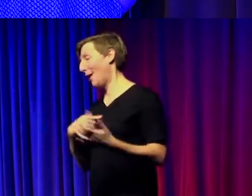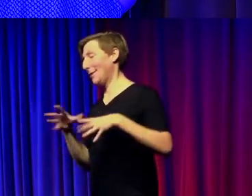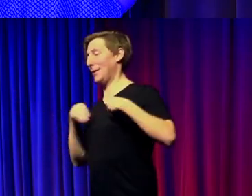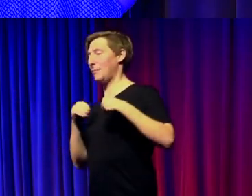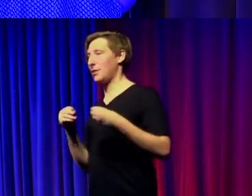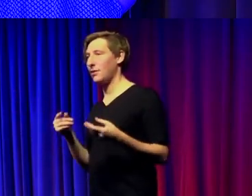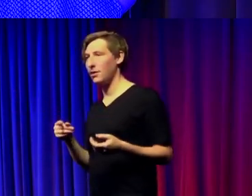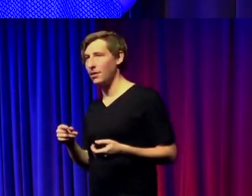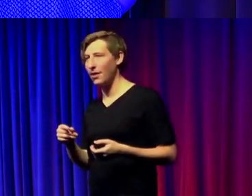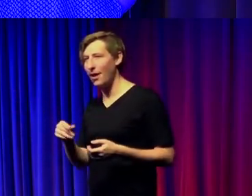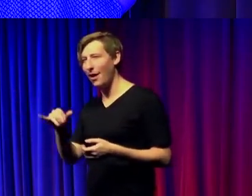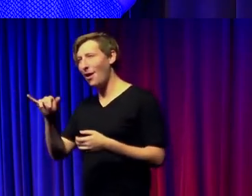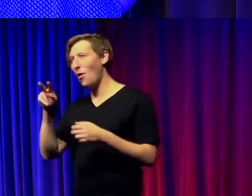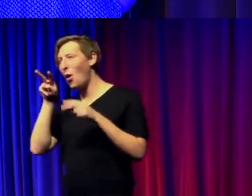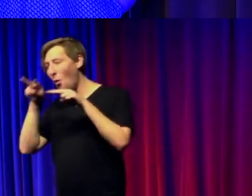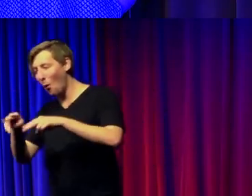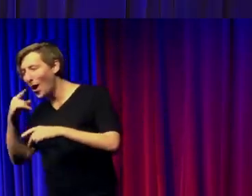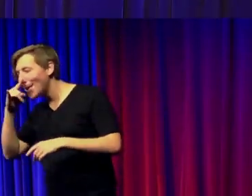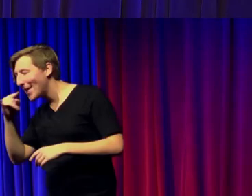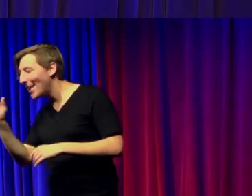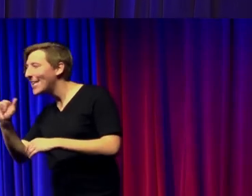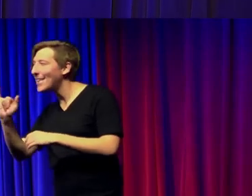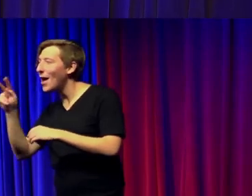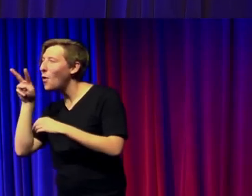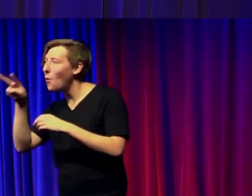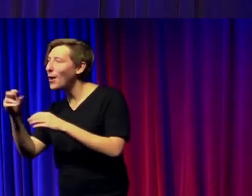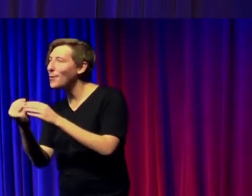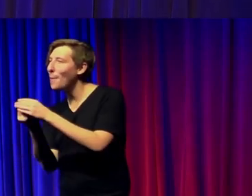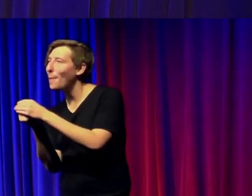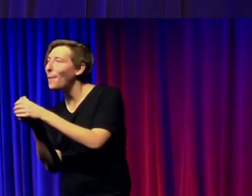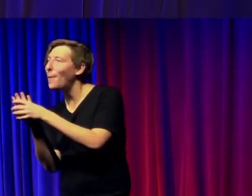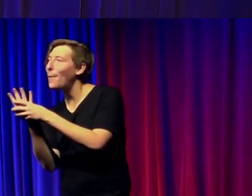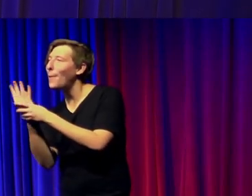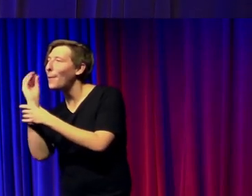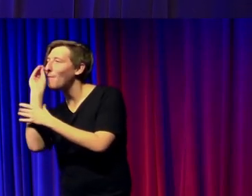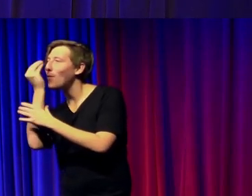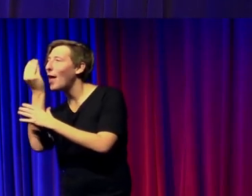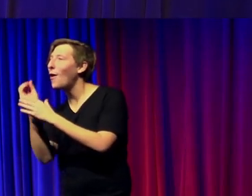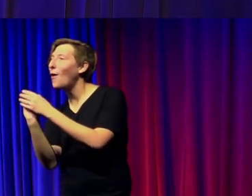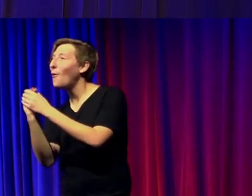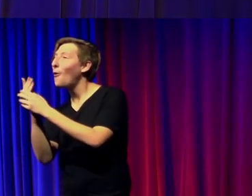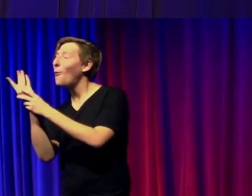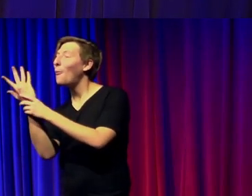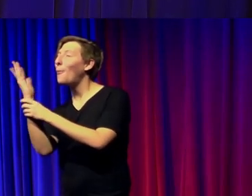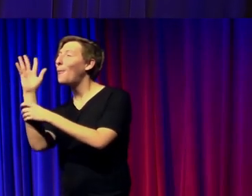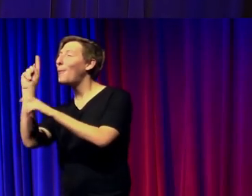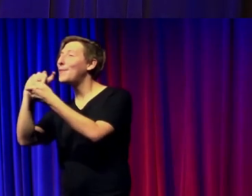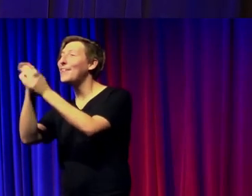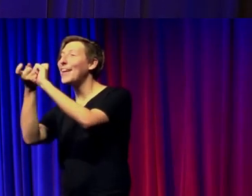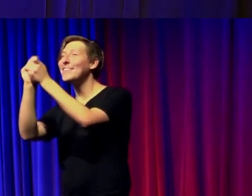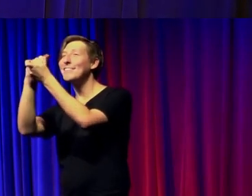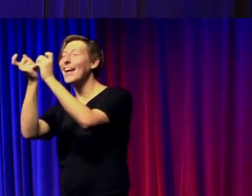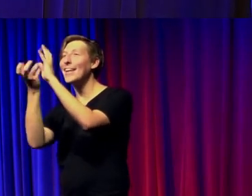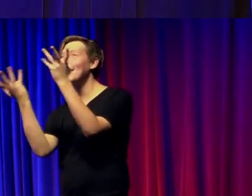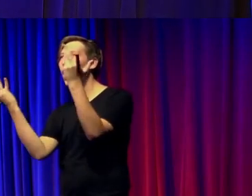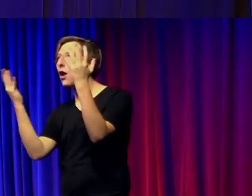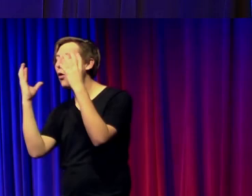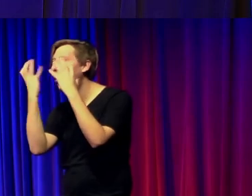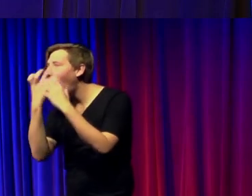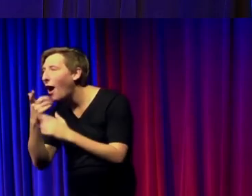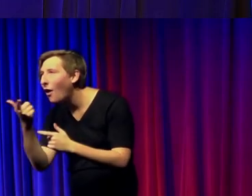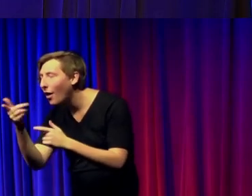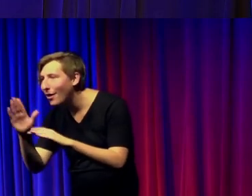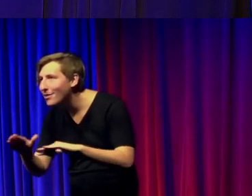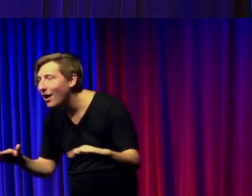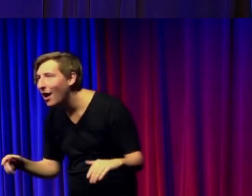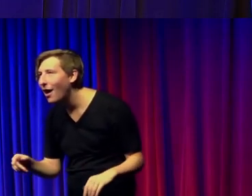smart, and they turn into humans, and it's very cool. So this kid is like magic. He's 2 years old, and he's already sight reading like cards